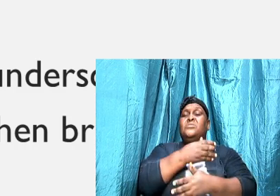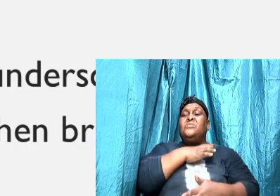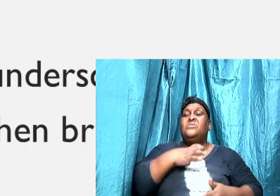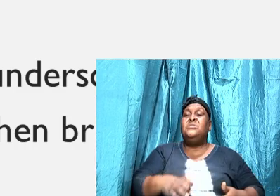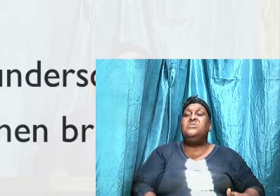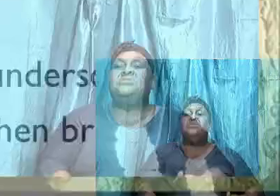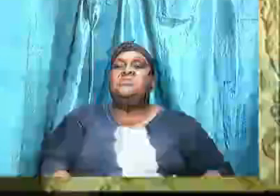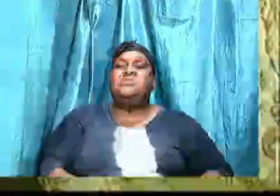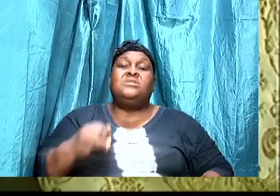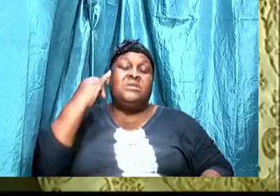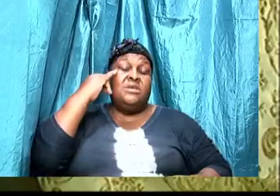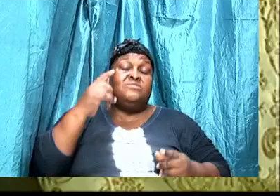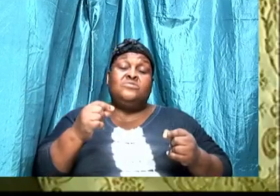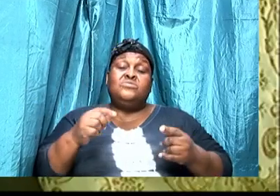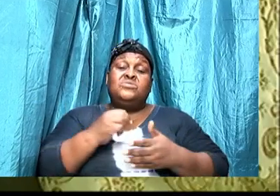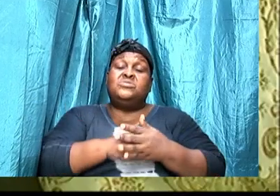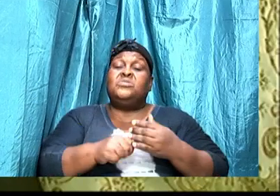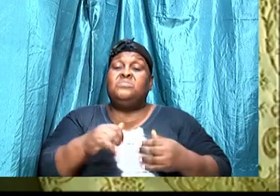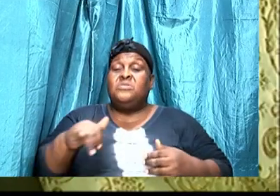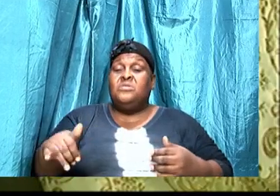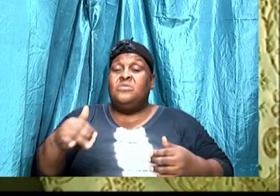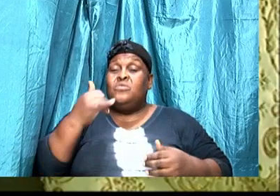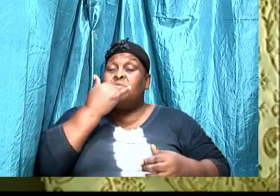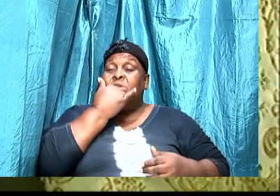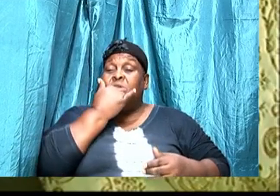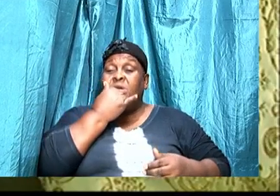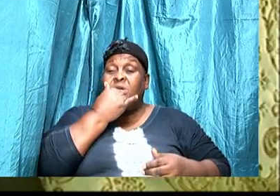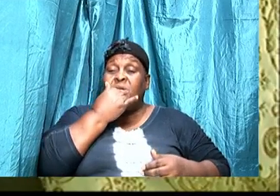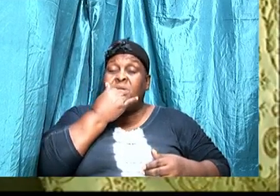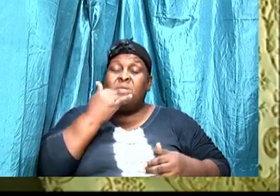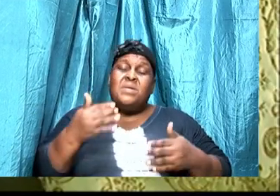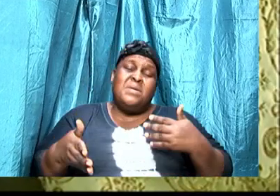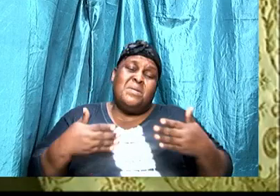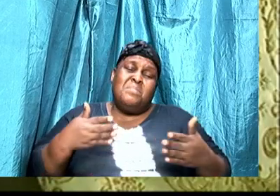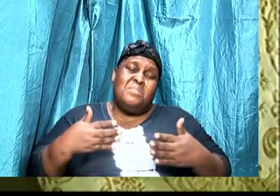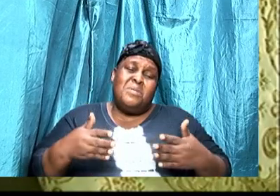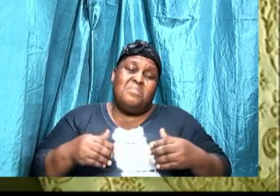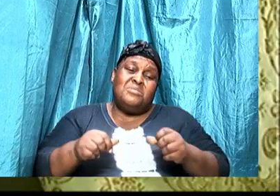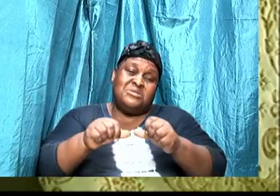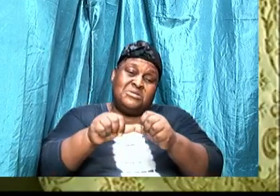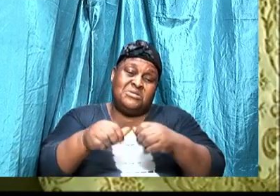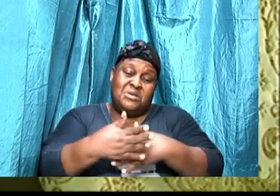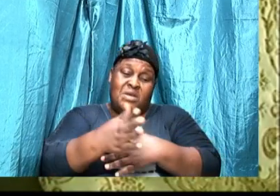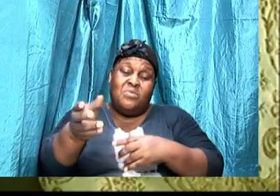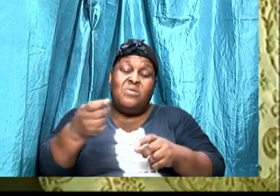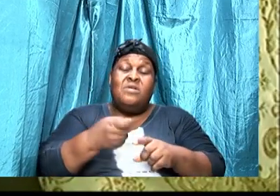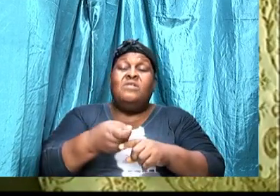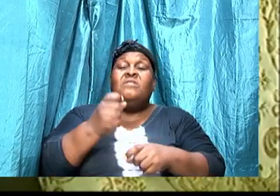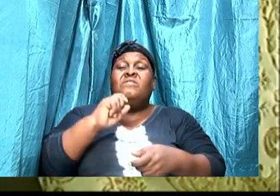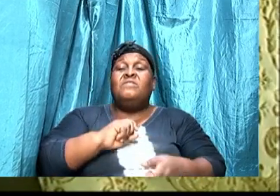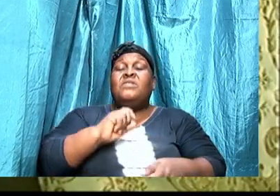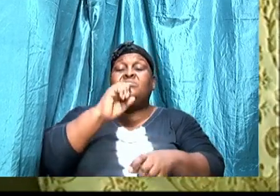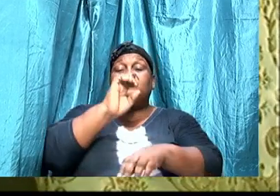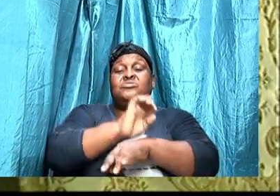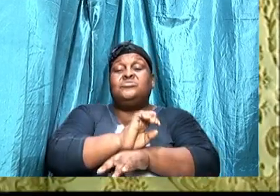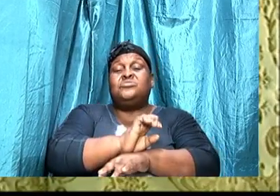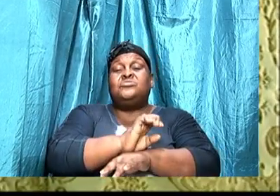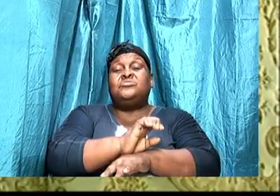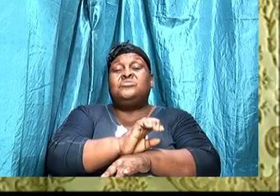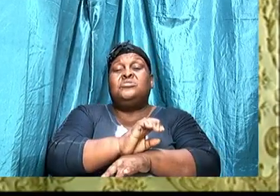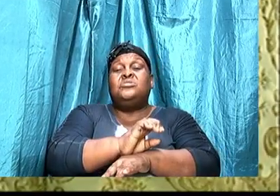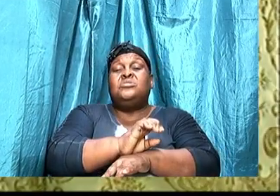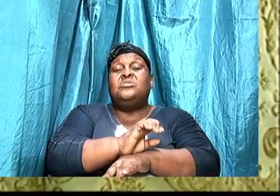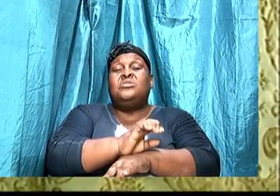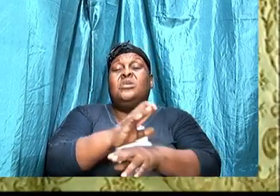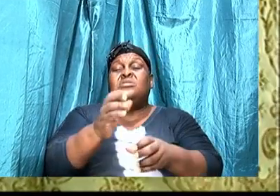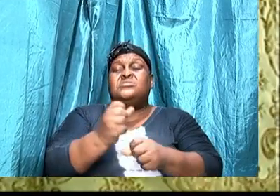if I did anything wrong, I would probably stay away from church or even stay